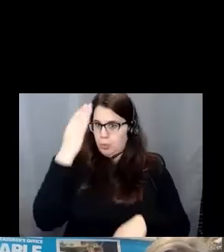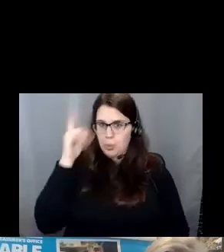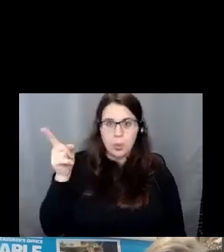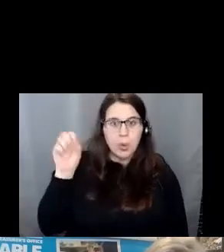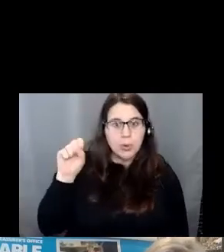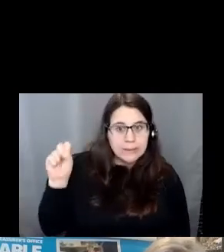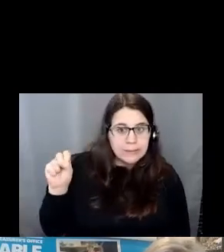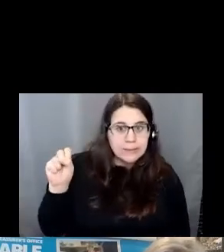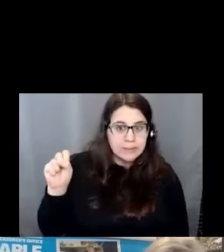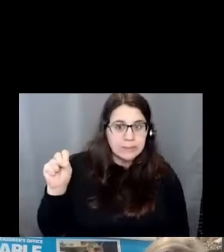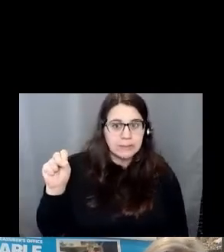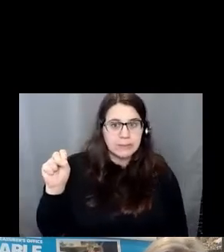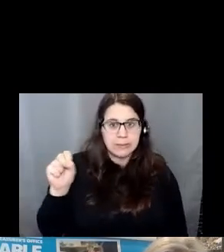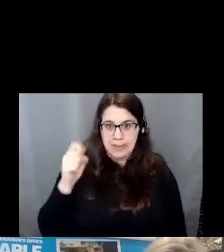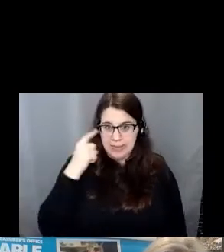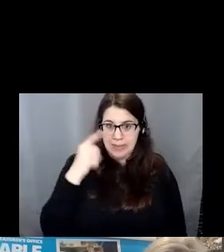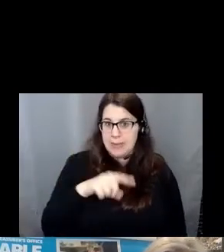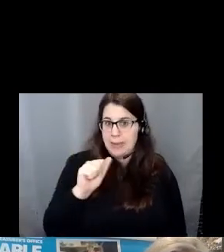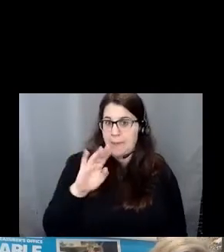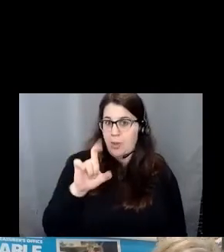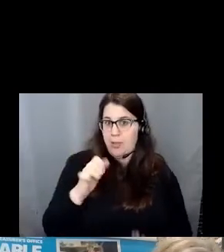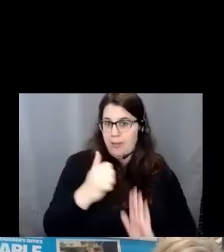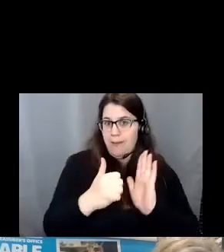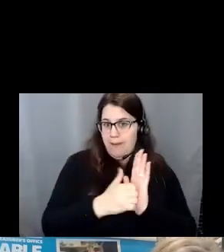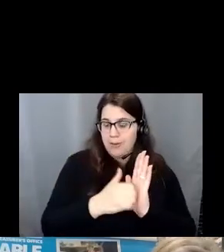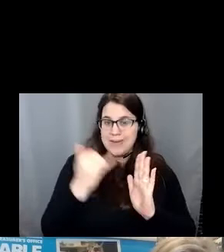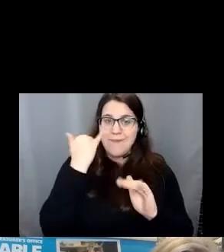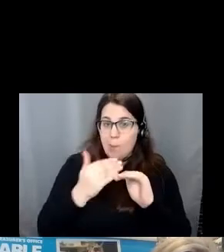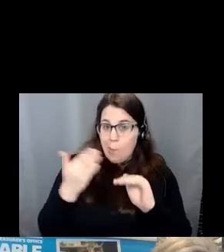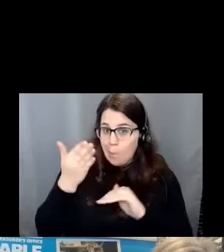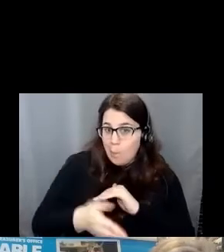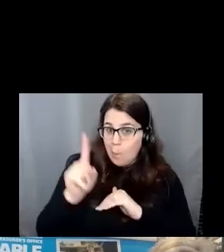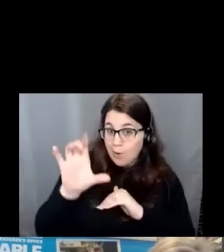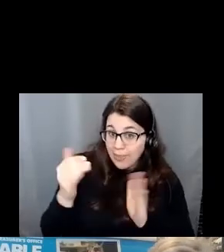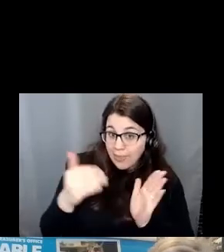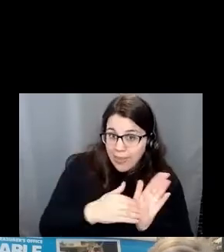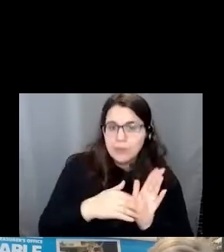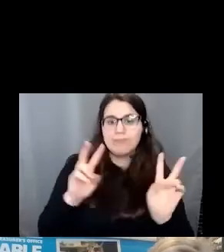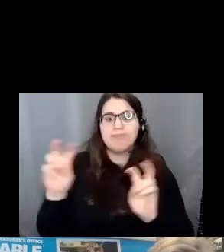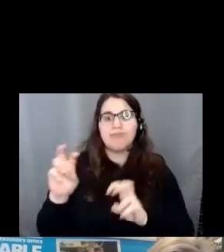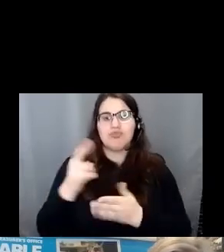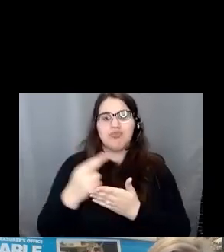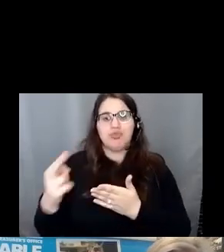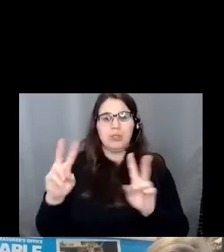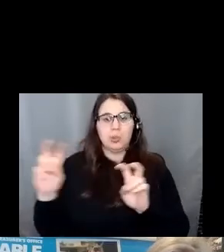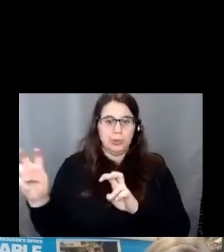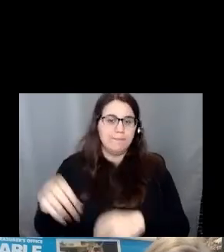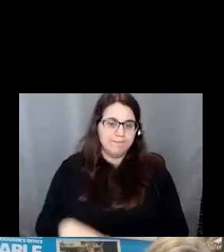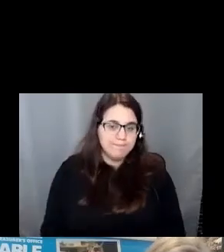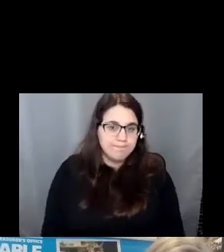Administration considers ABLE account balances that are over $100,000 as a resource. And then new as